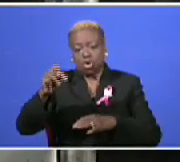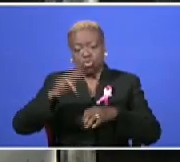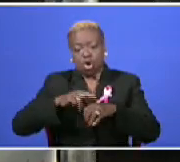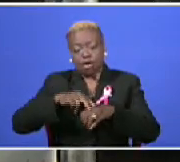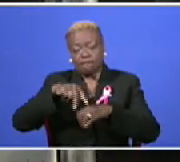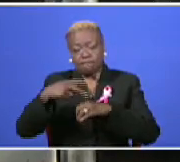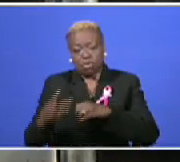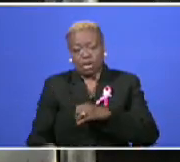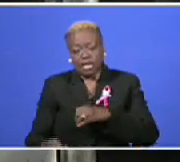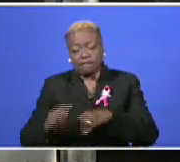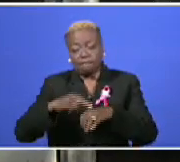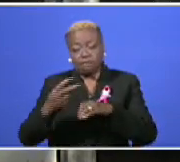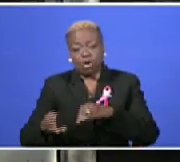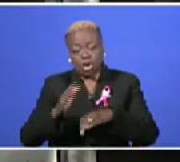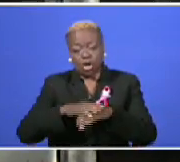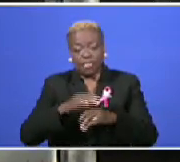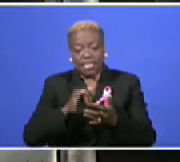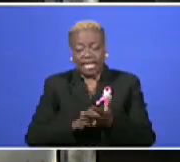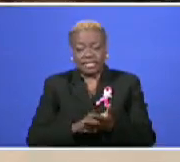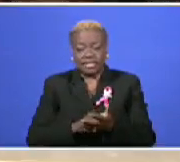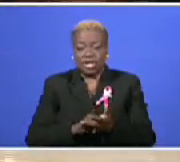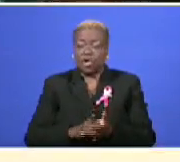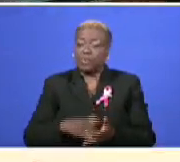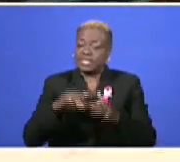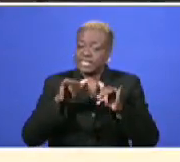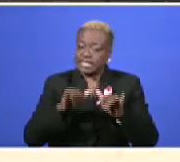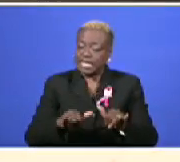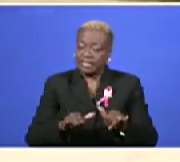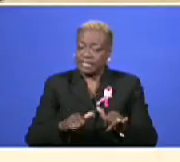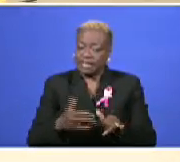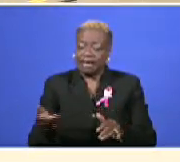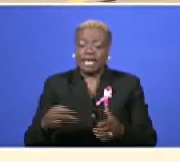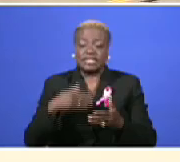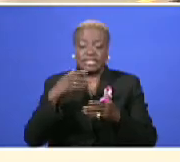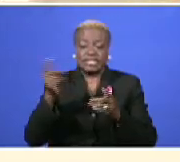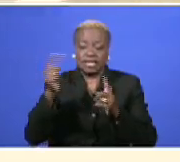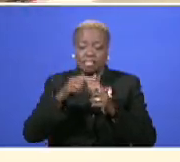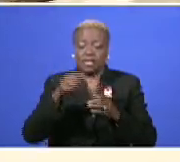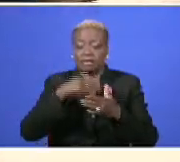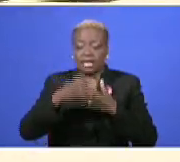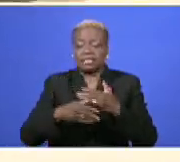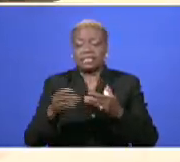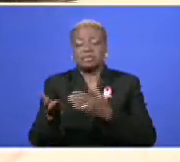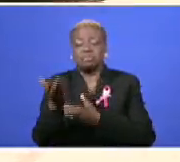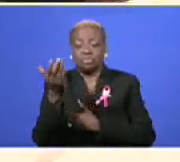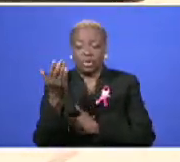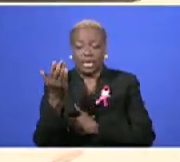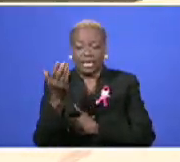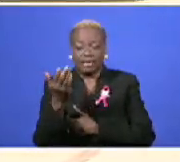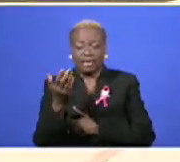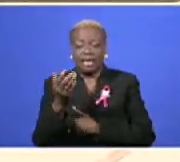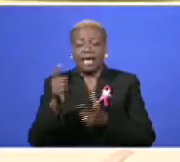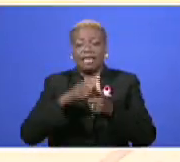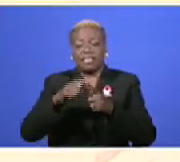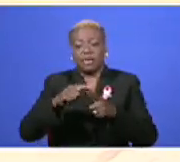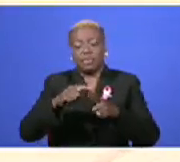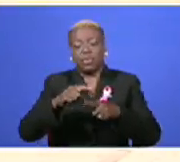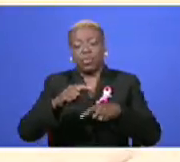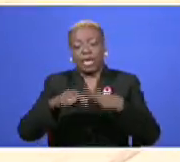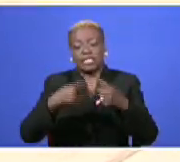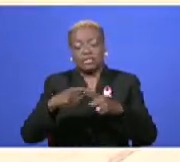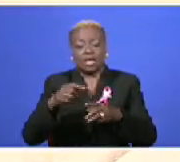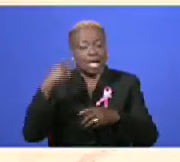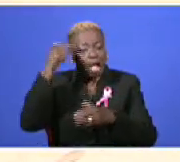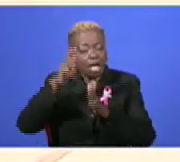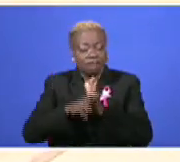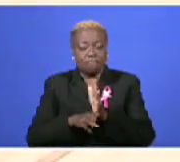And we stayed there the next morning early, bright and early, like about 5 o'clock. And then we started moving to the government clinic. Liza and her